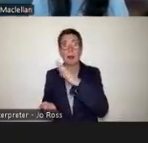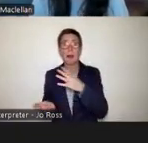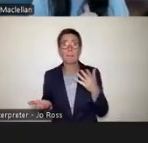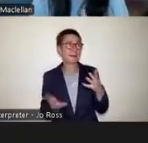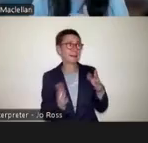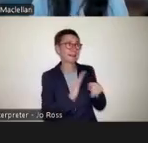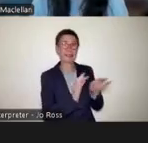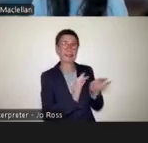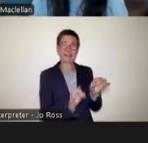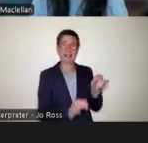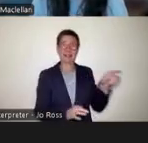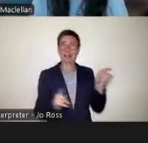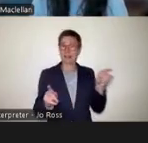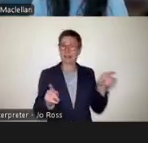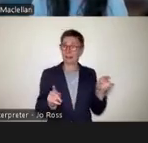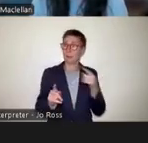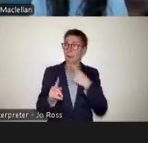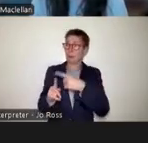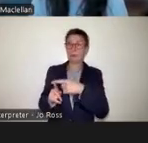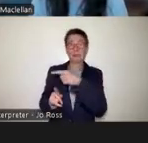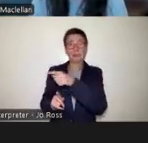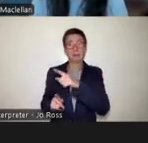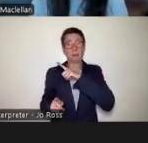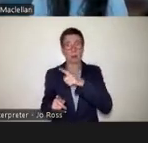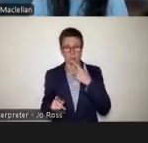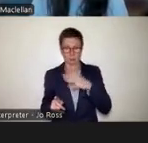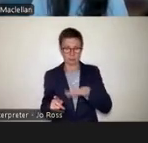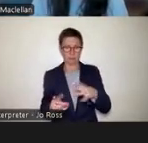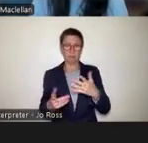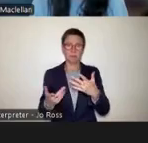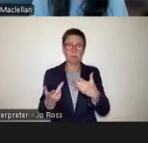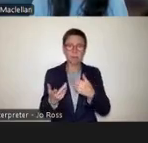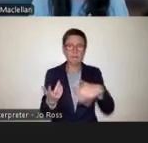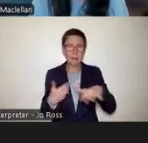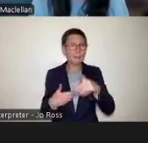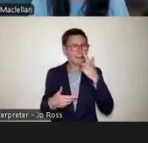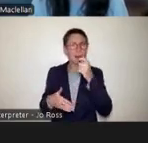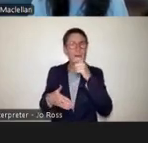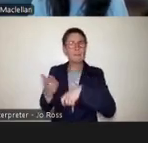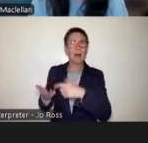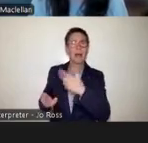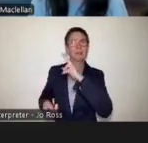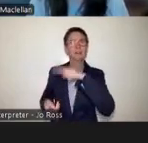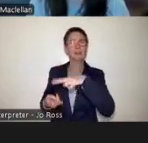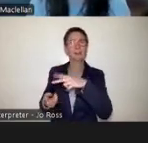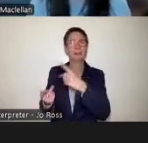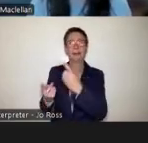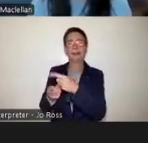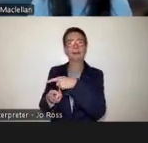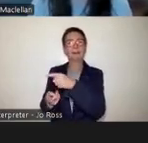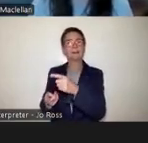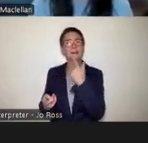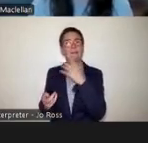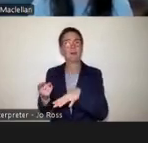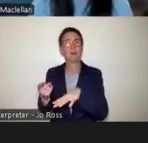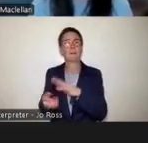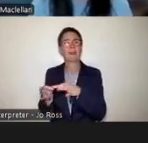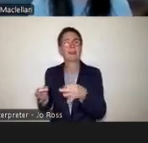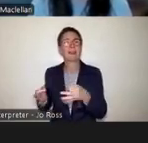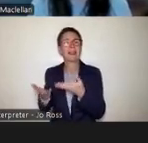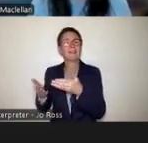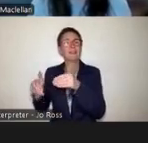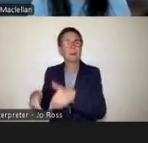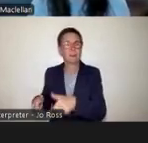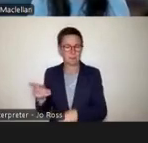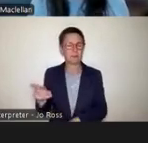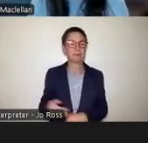on either, and actually has been positive in the strength in that community's confidence in attending. They've strengthened